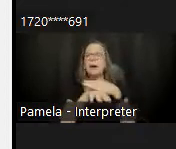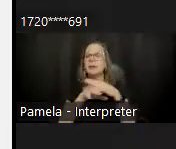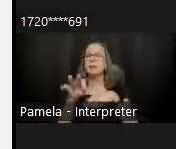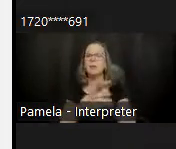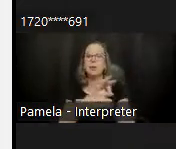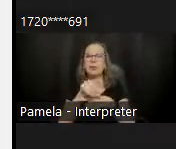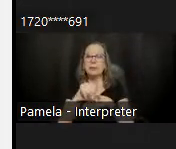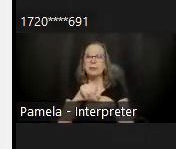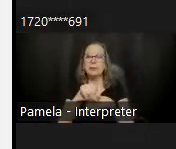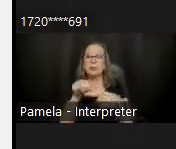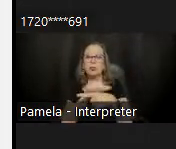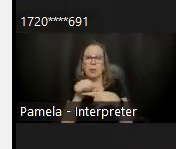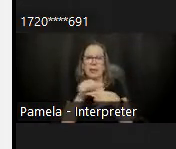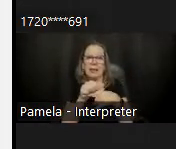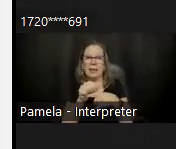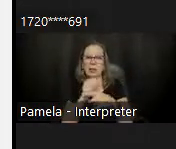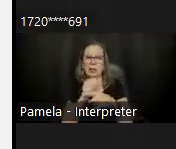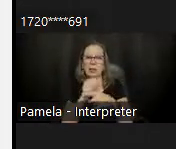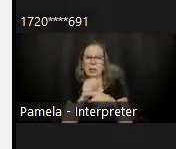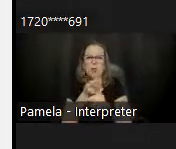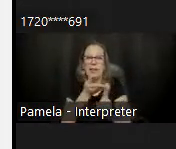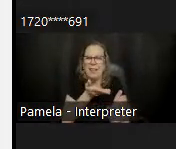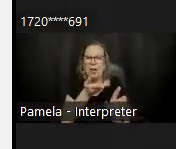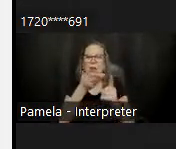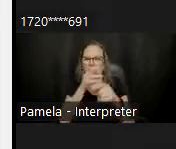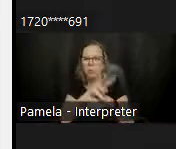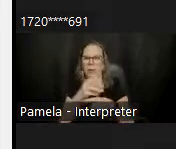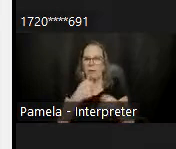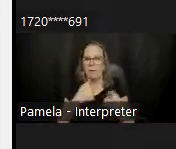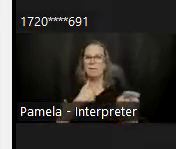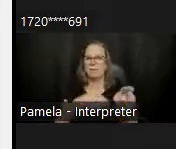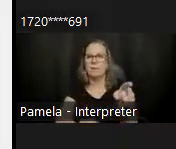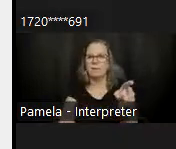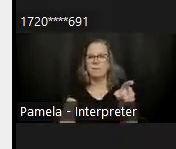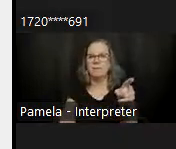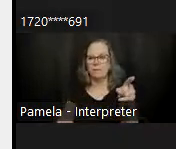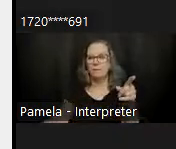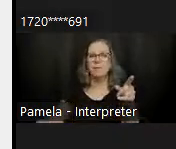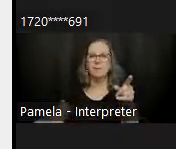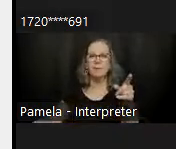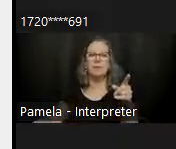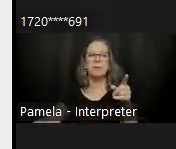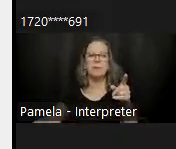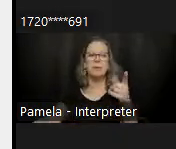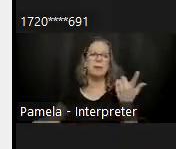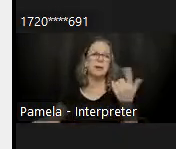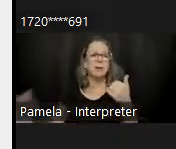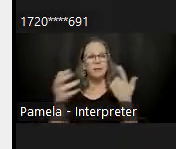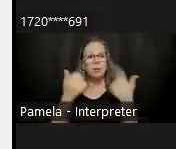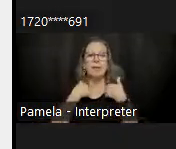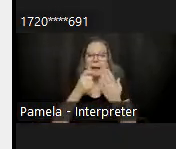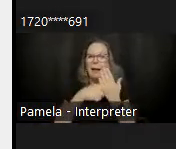Functional Needs training resources right here on the website. So we have our Access and Functional Needs training